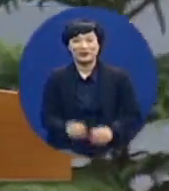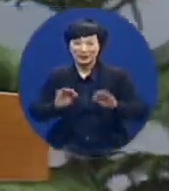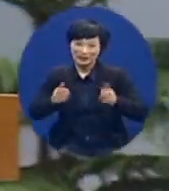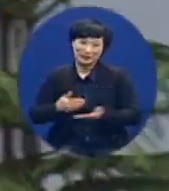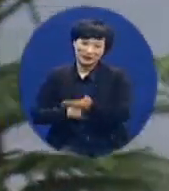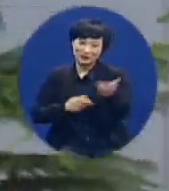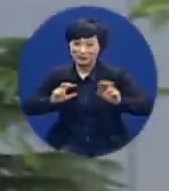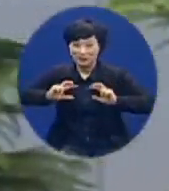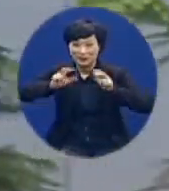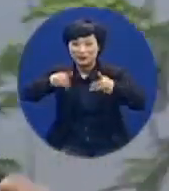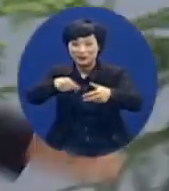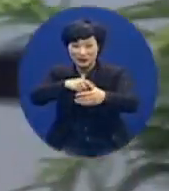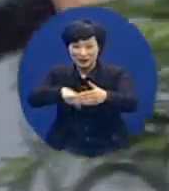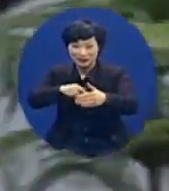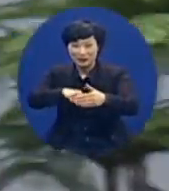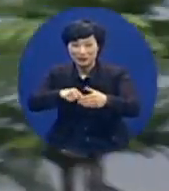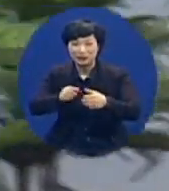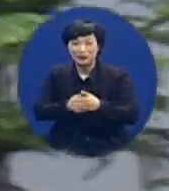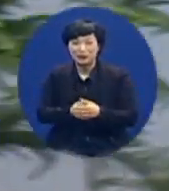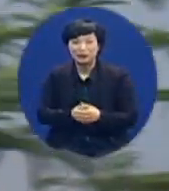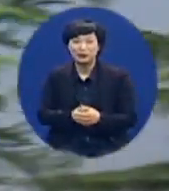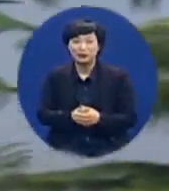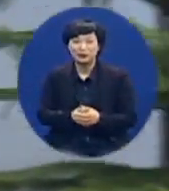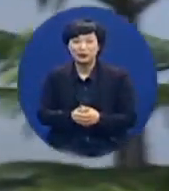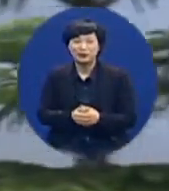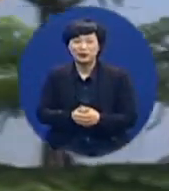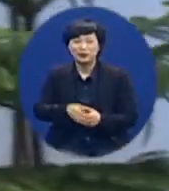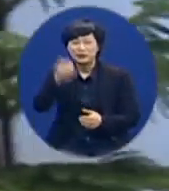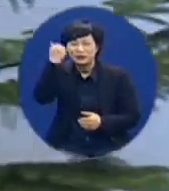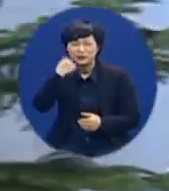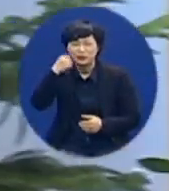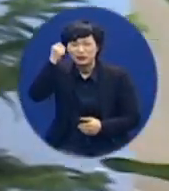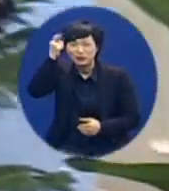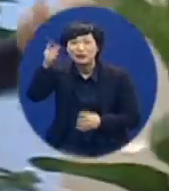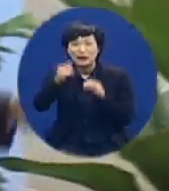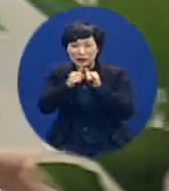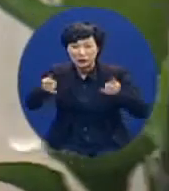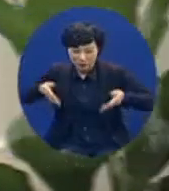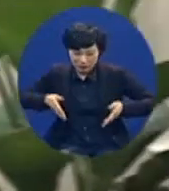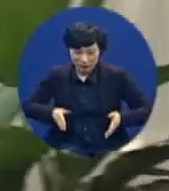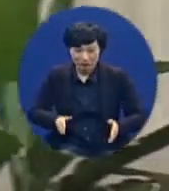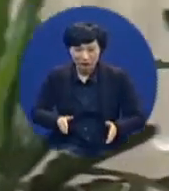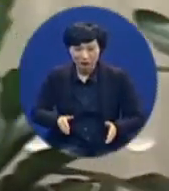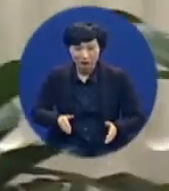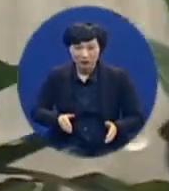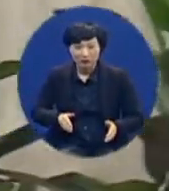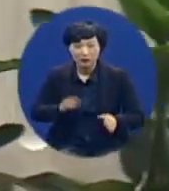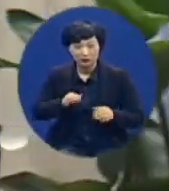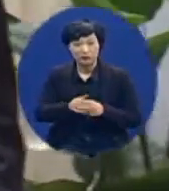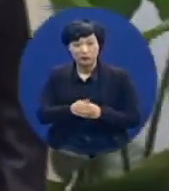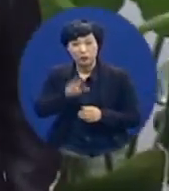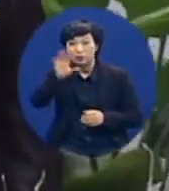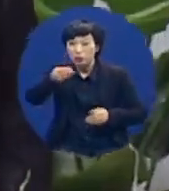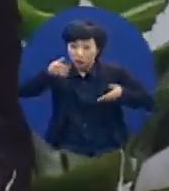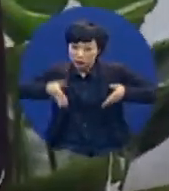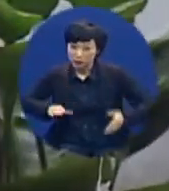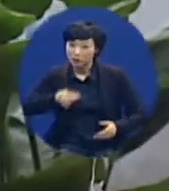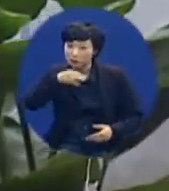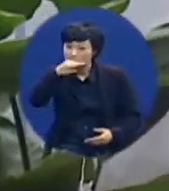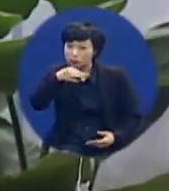However, many people have been born on the earth. Nobody else has been said to have a holy